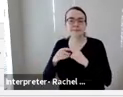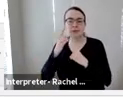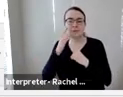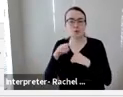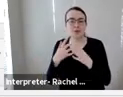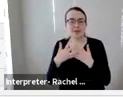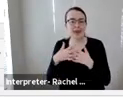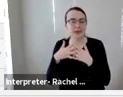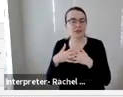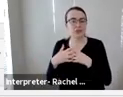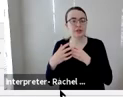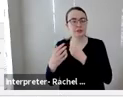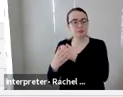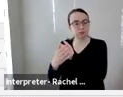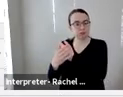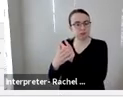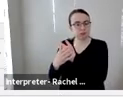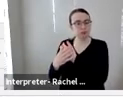engine, some